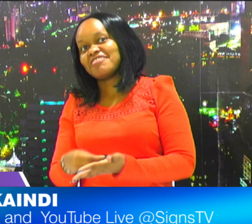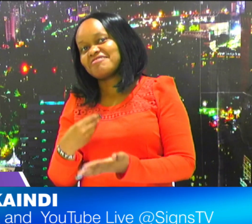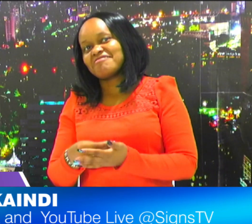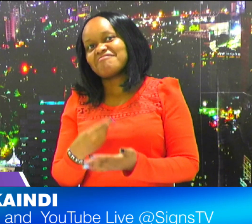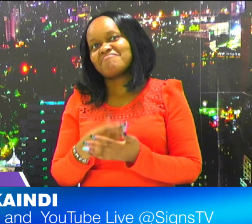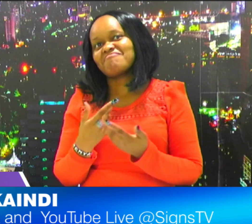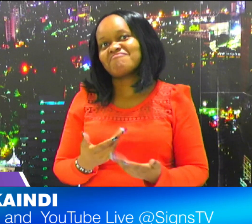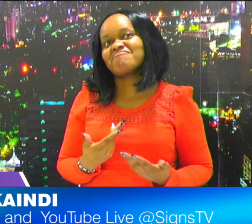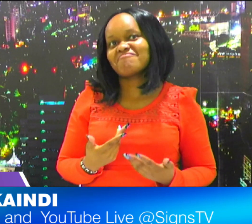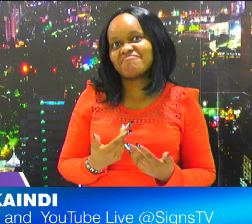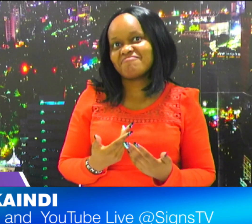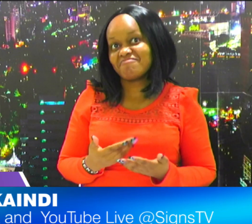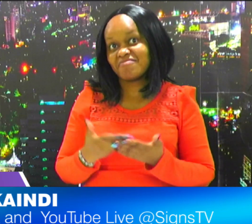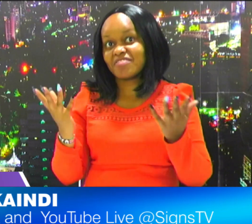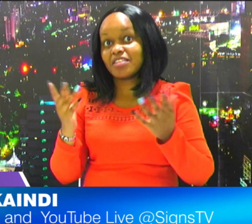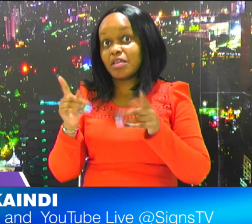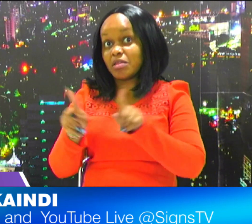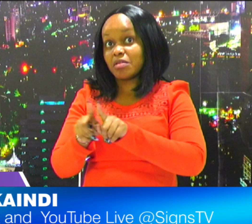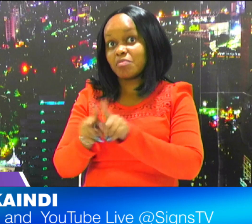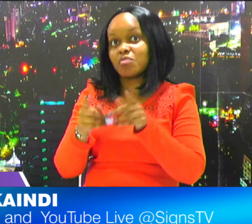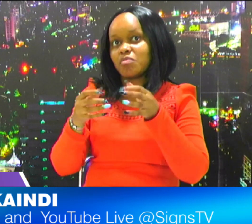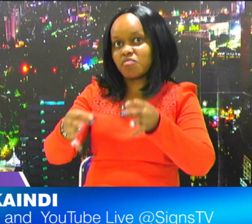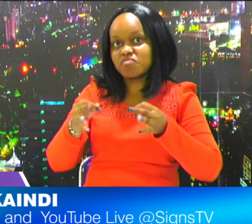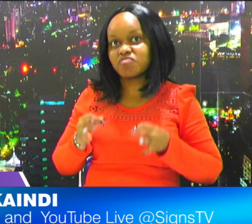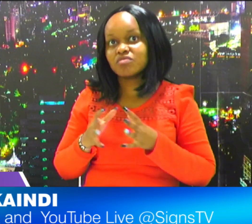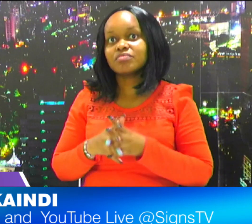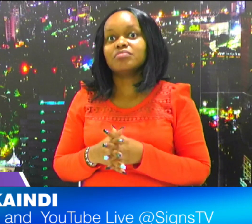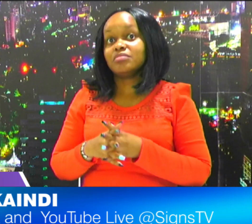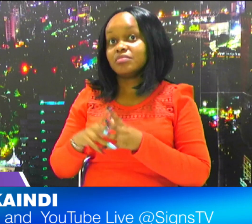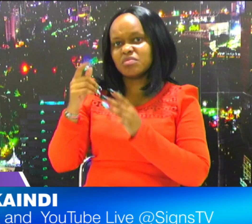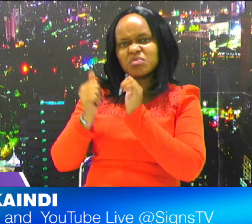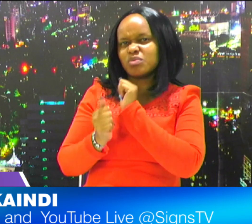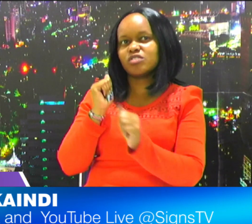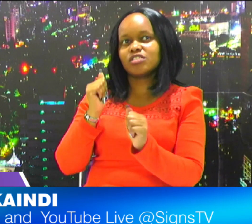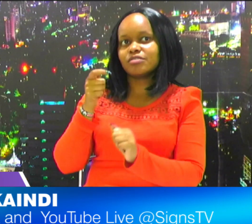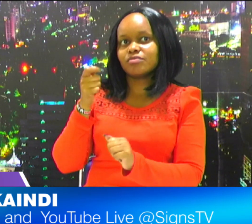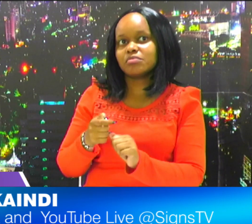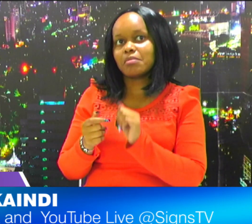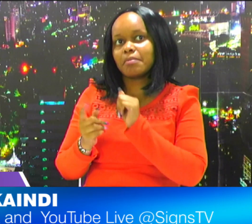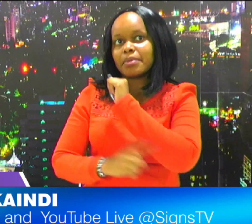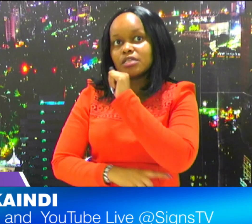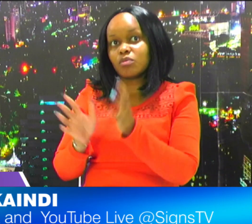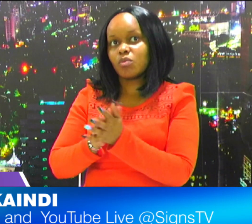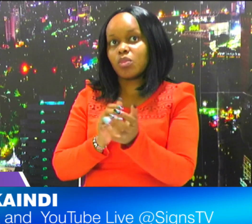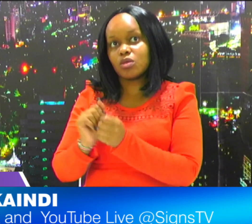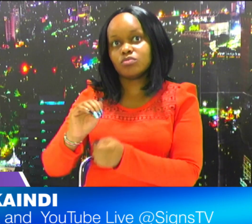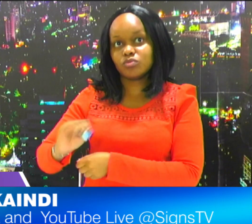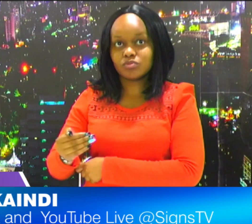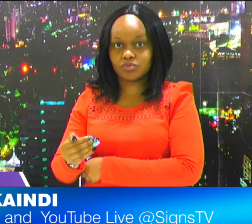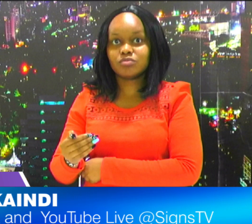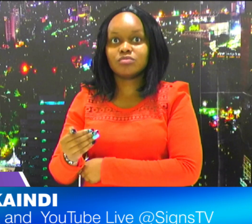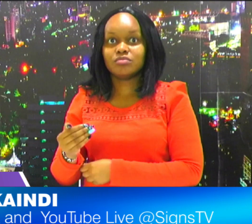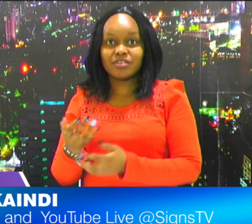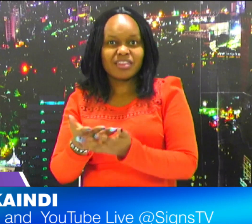was released on 200,000 cash bail and surety of same